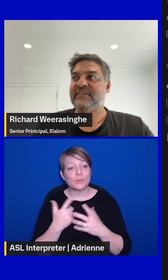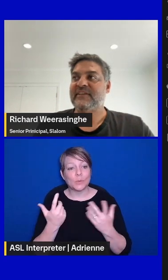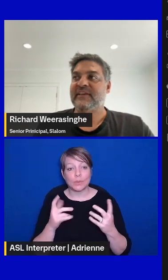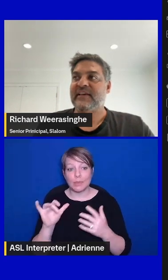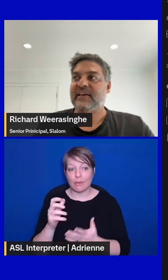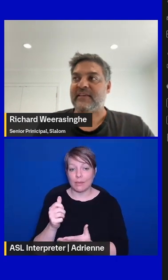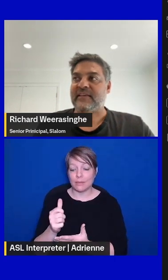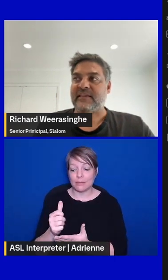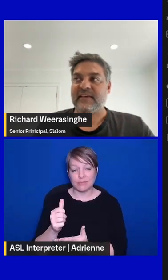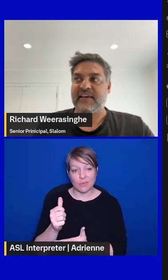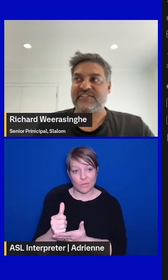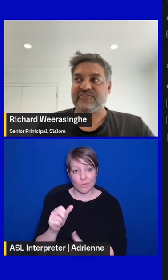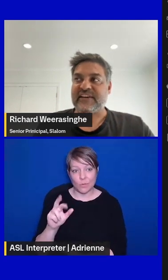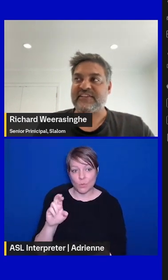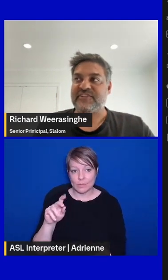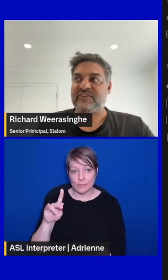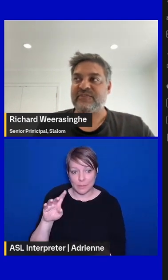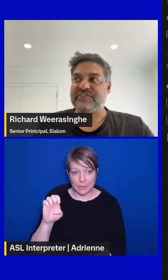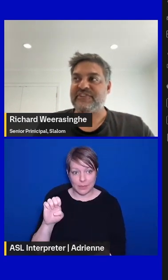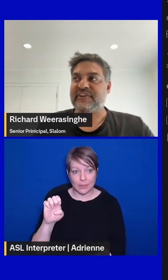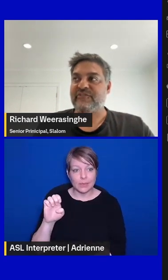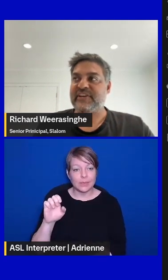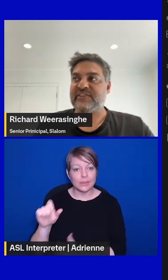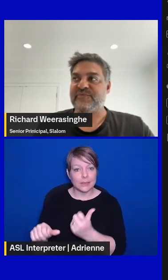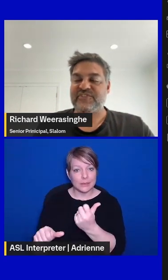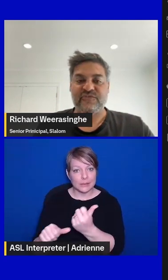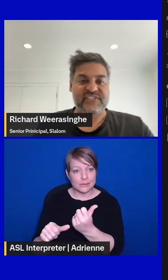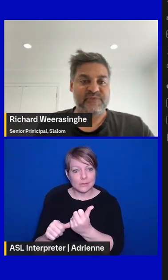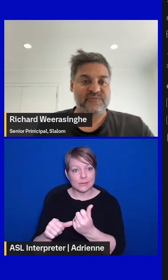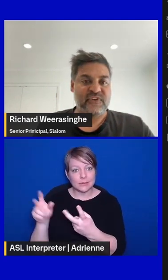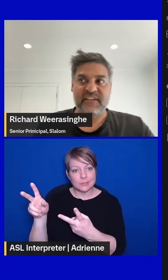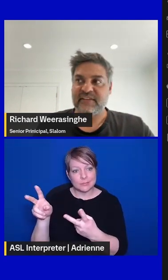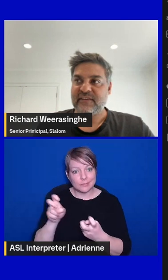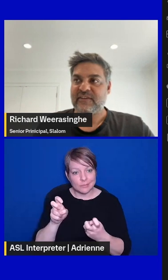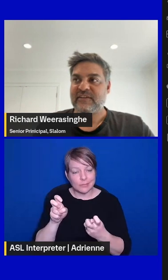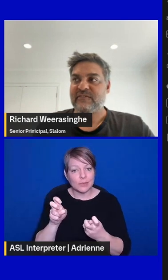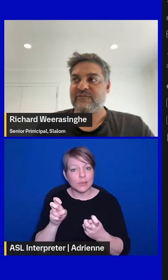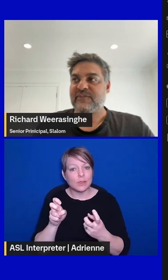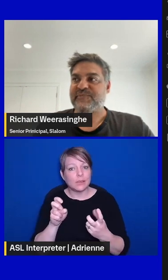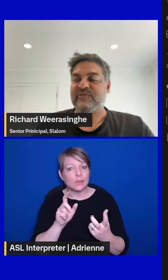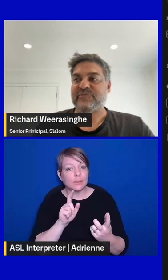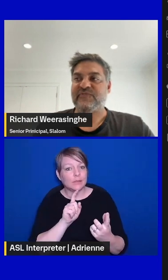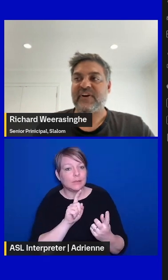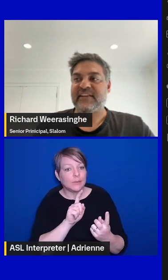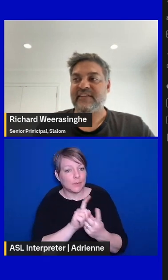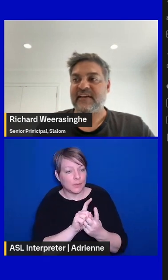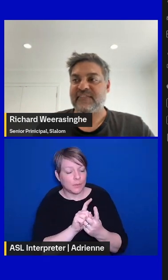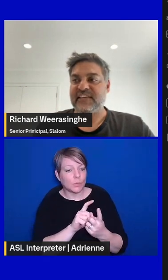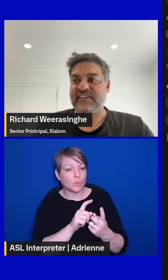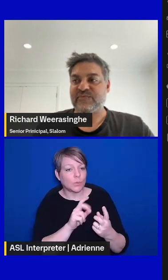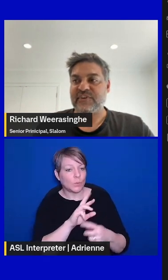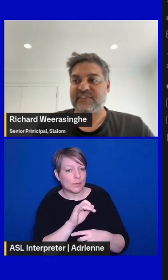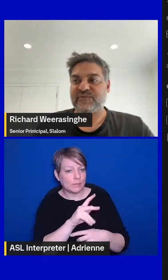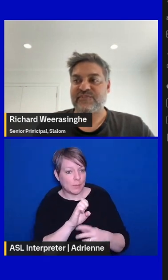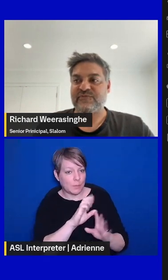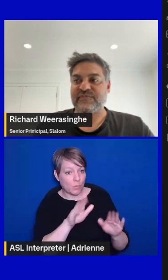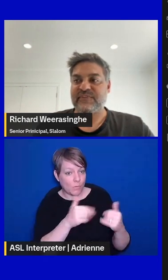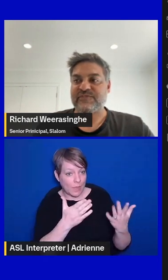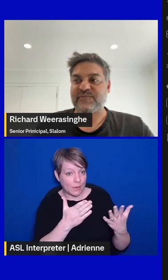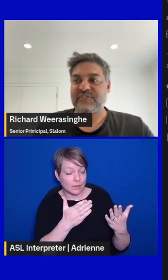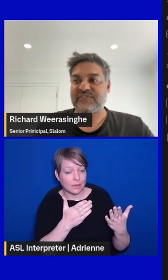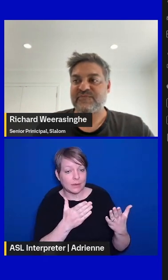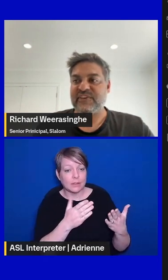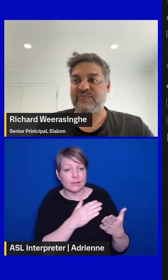assistant is extracting generic ingredients from each of the recipes provided. Recipe was provided, and this was